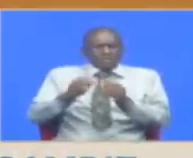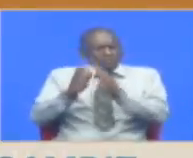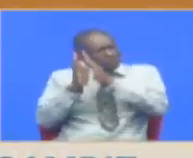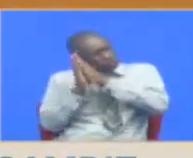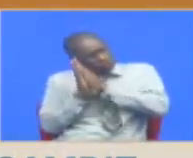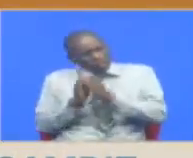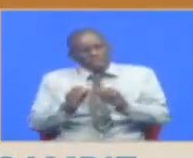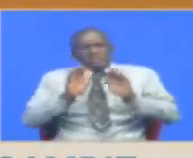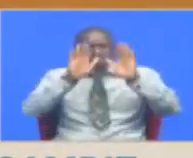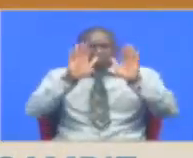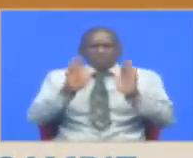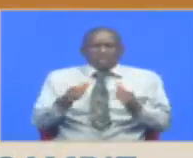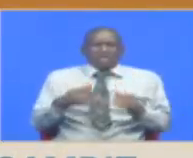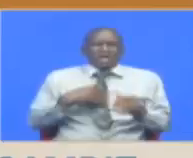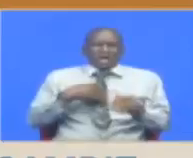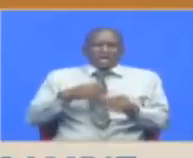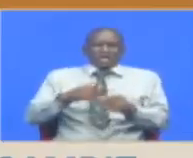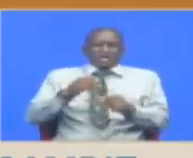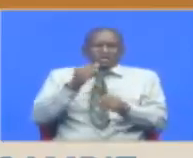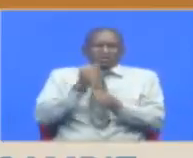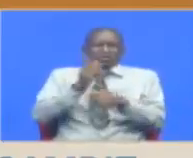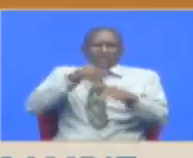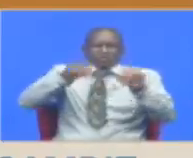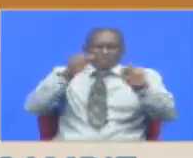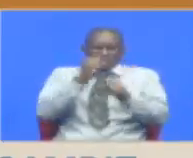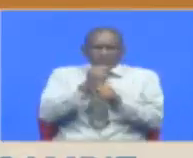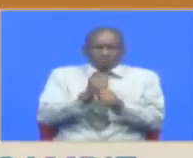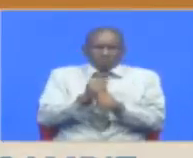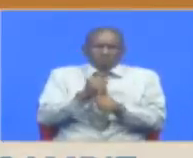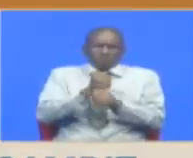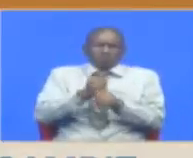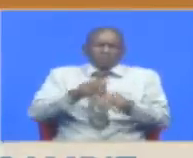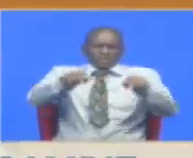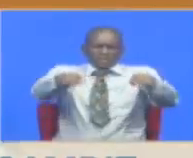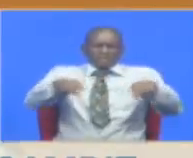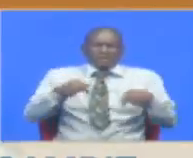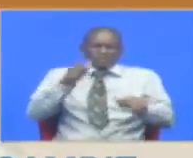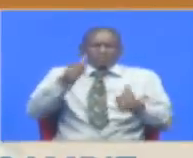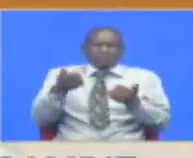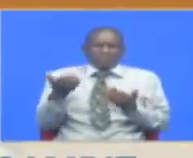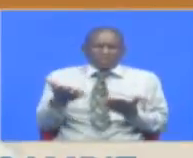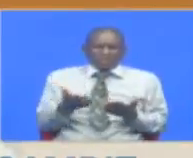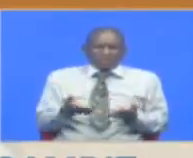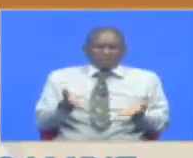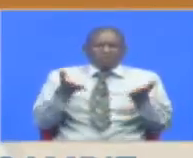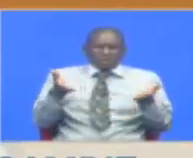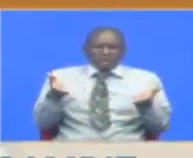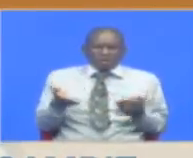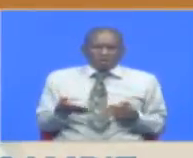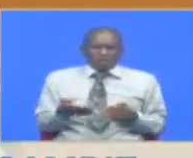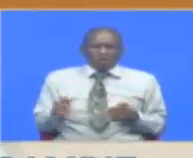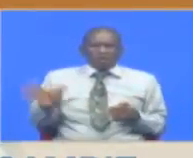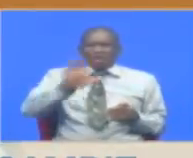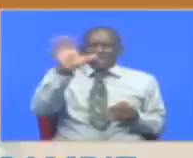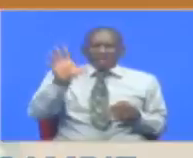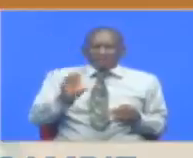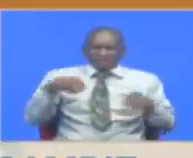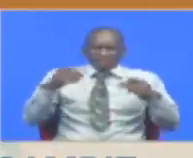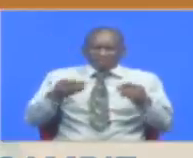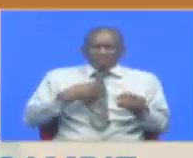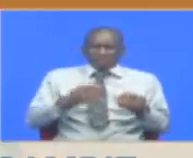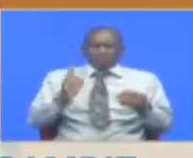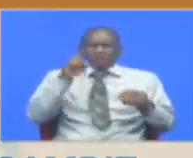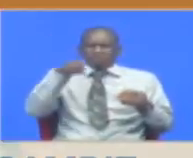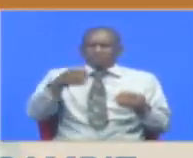bright. I do not even think we can meet the demands that will be there. At the moment, Africans, we are